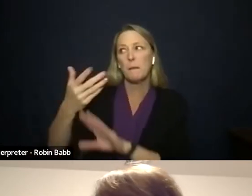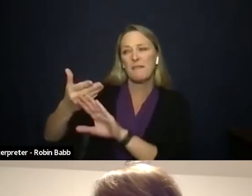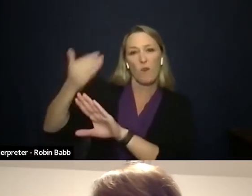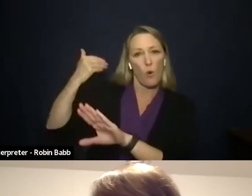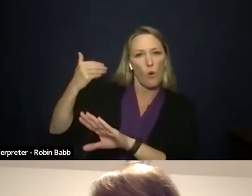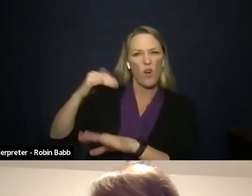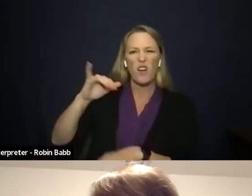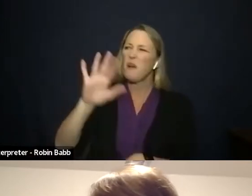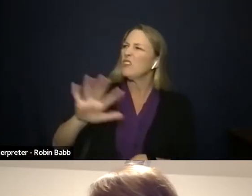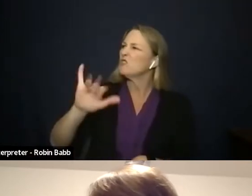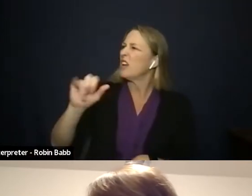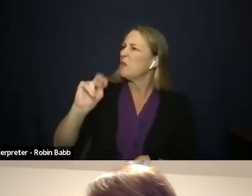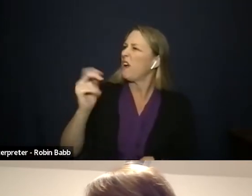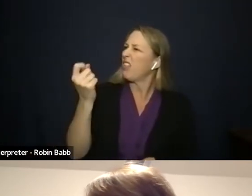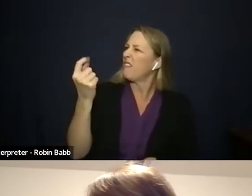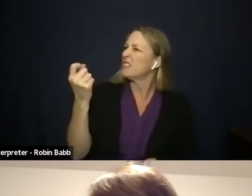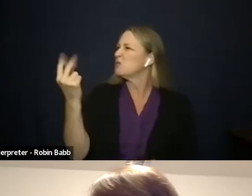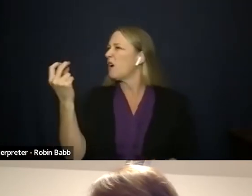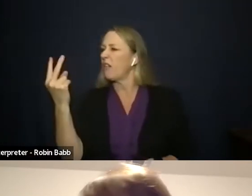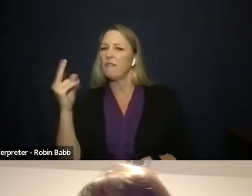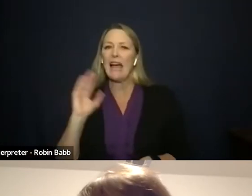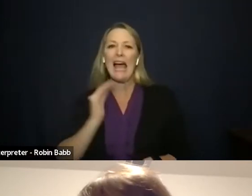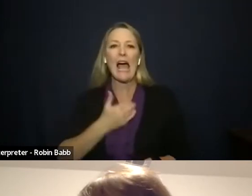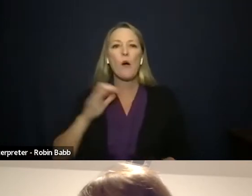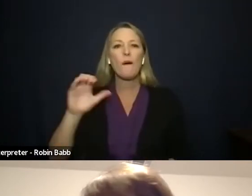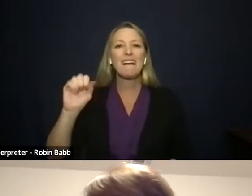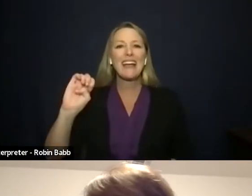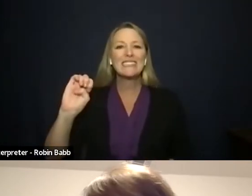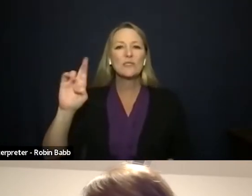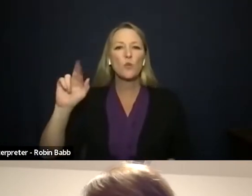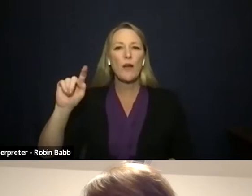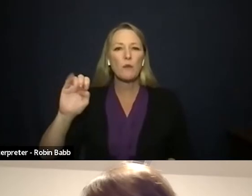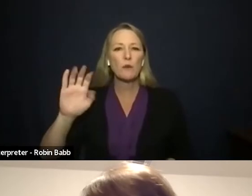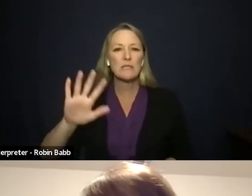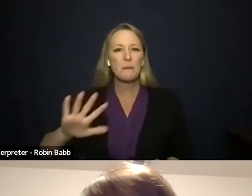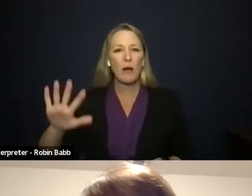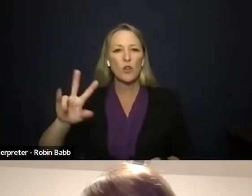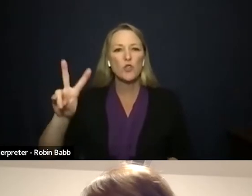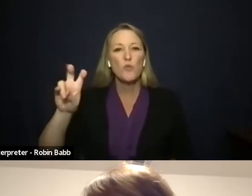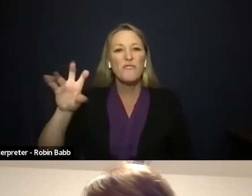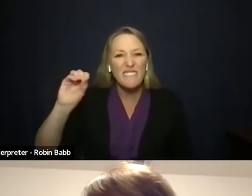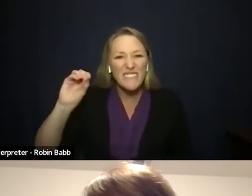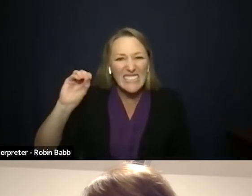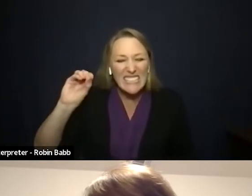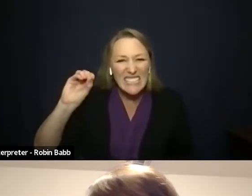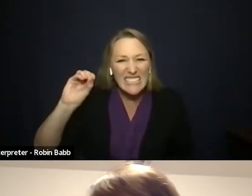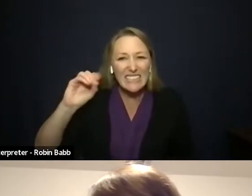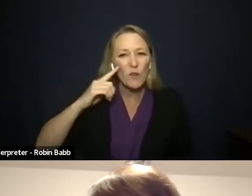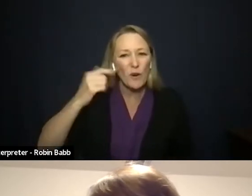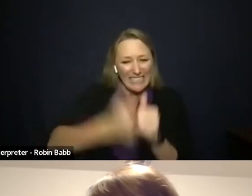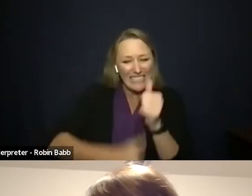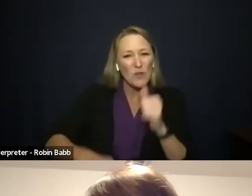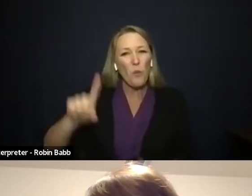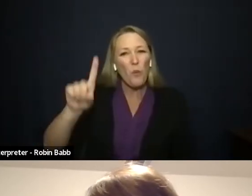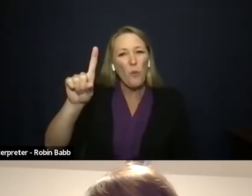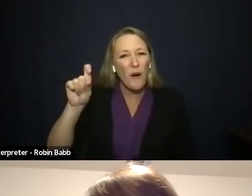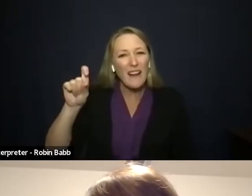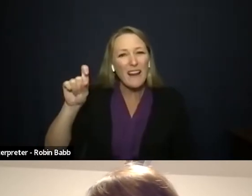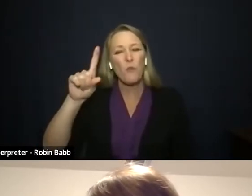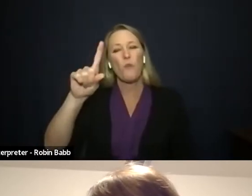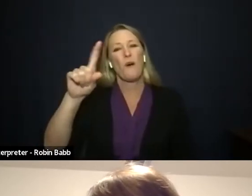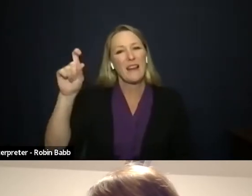11th or 12th our case rate was about 250 per 100 000